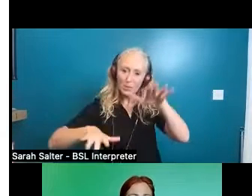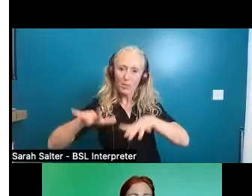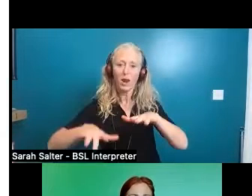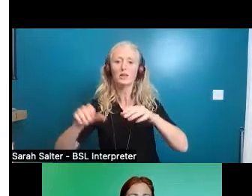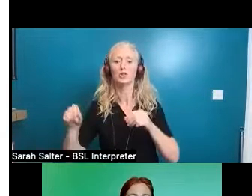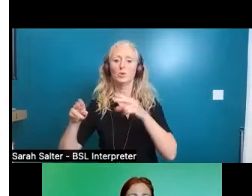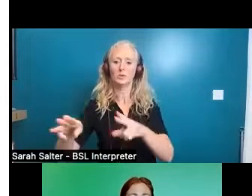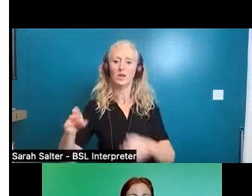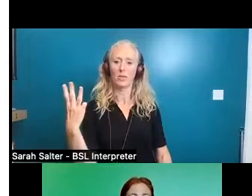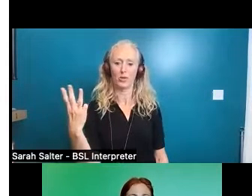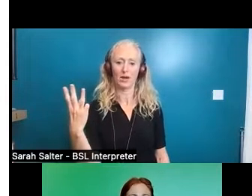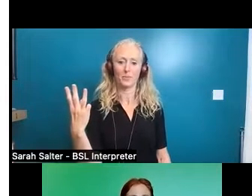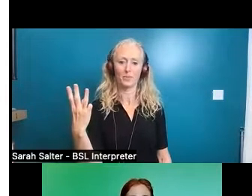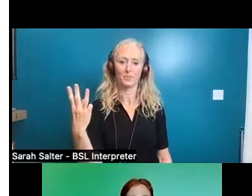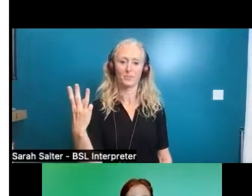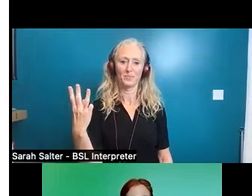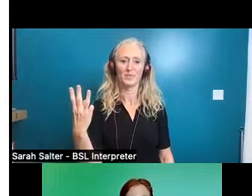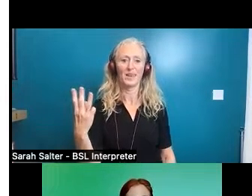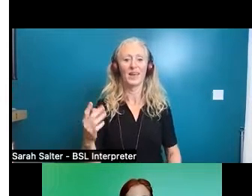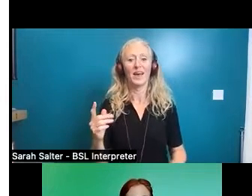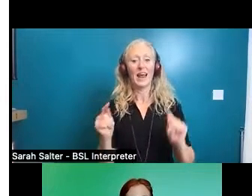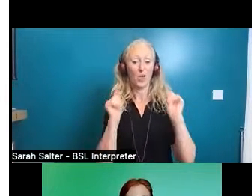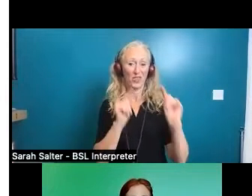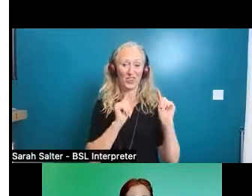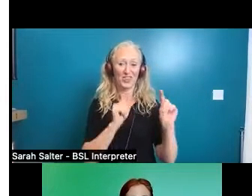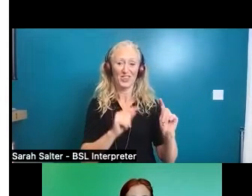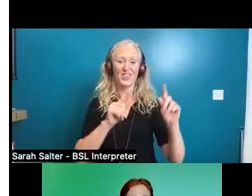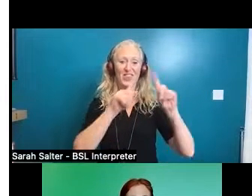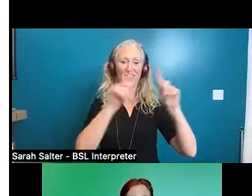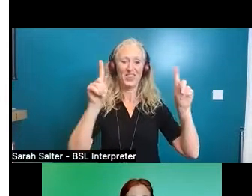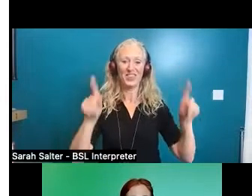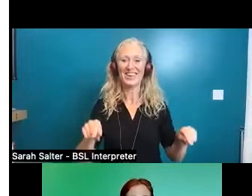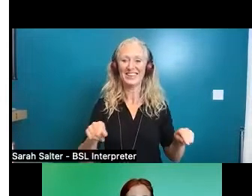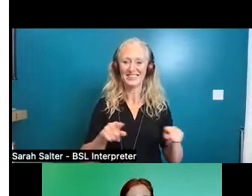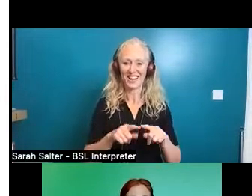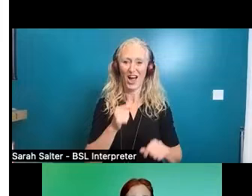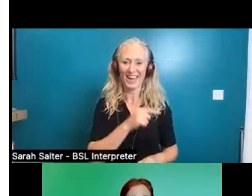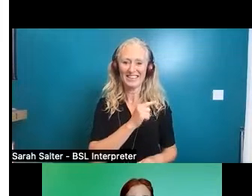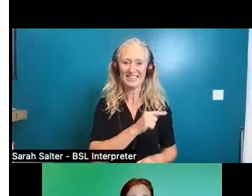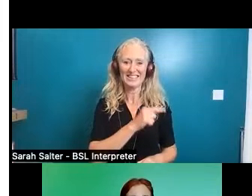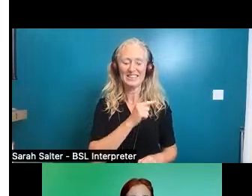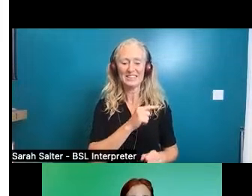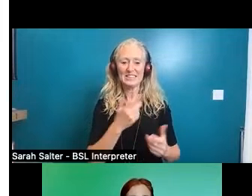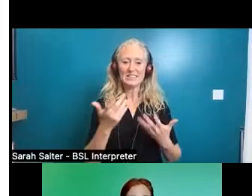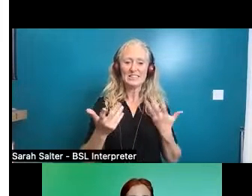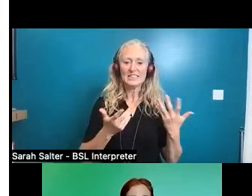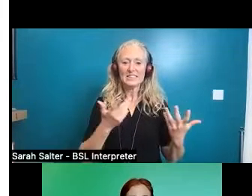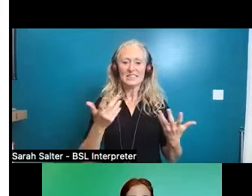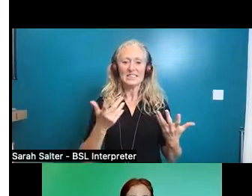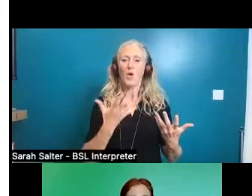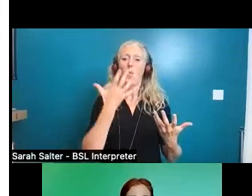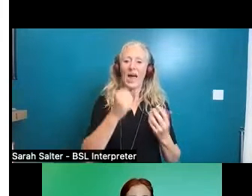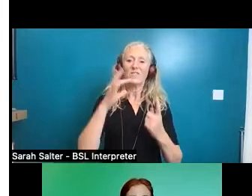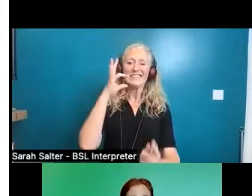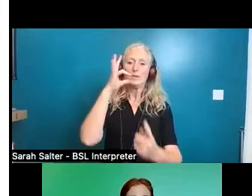And I mean, I hesitate a little around this area because it's starting to fragment a little, this classification.